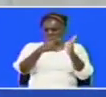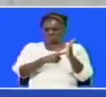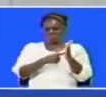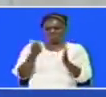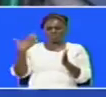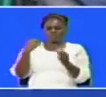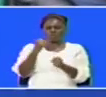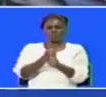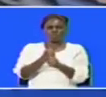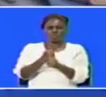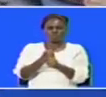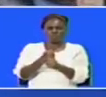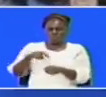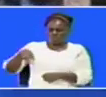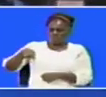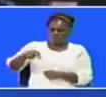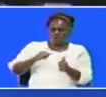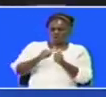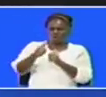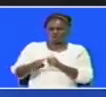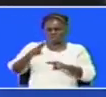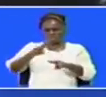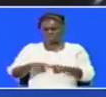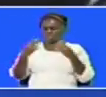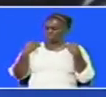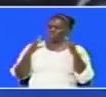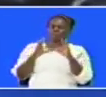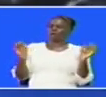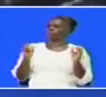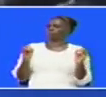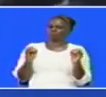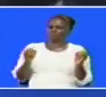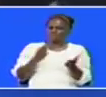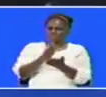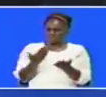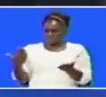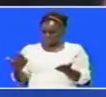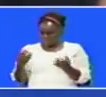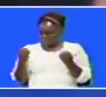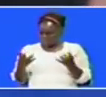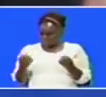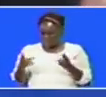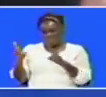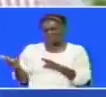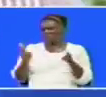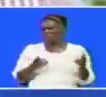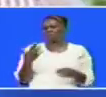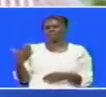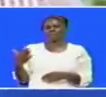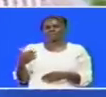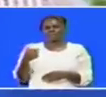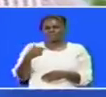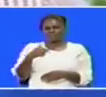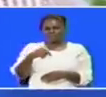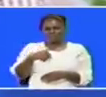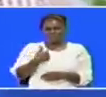to, such as walk for a distance, sit or sleep for long hours, or some of the things that to many come naturally. I don't pass any